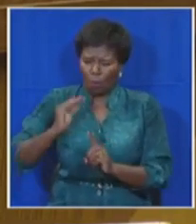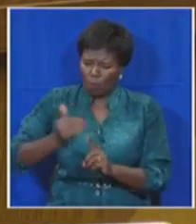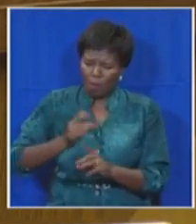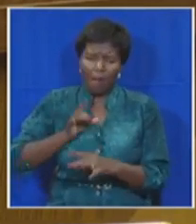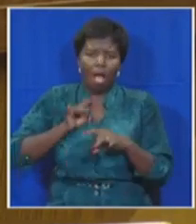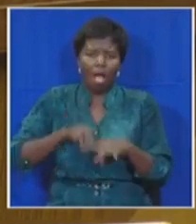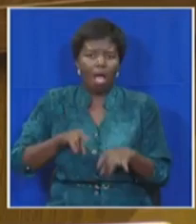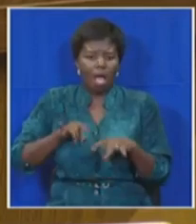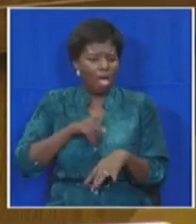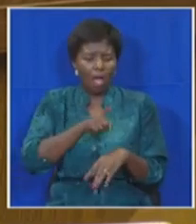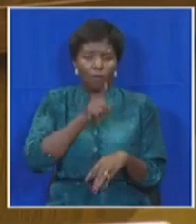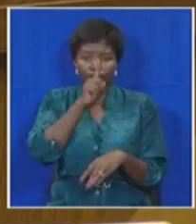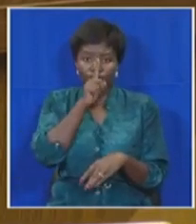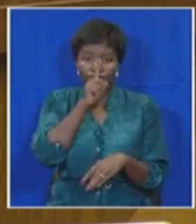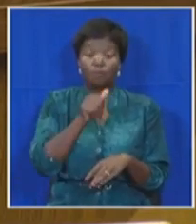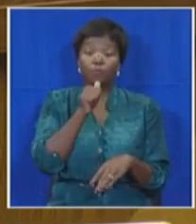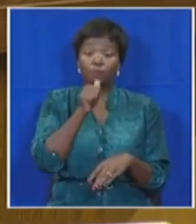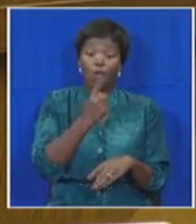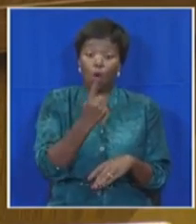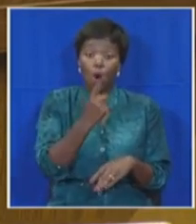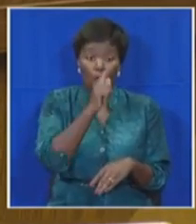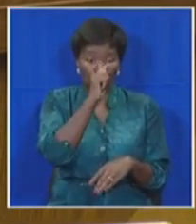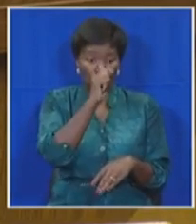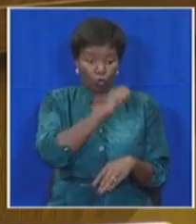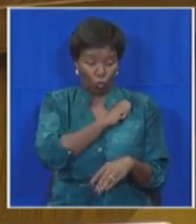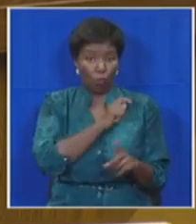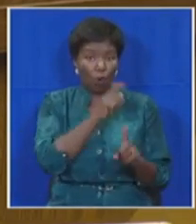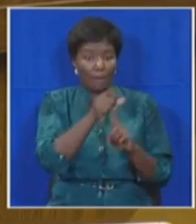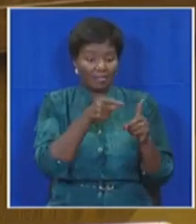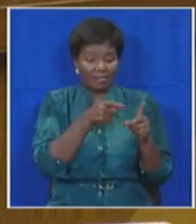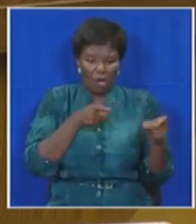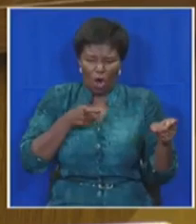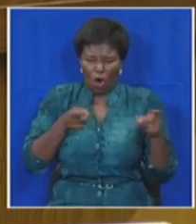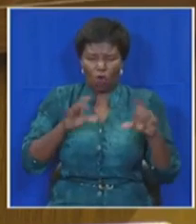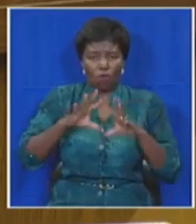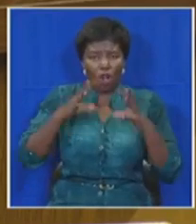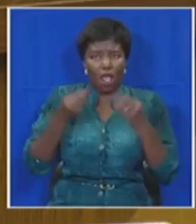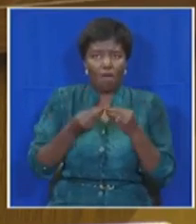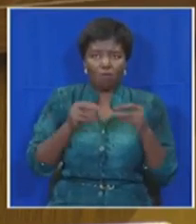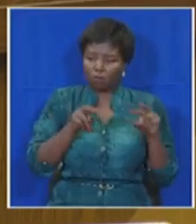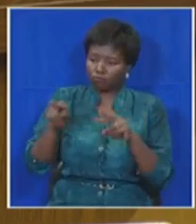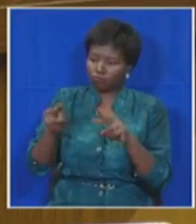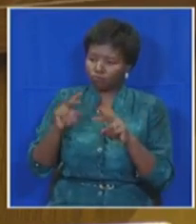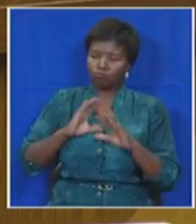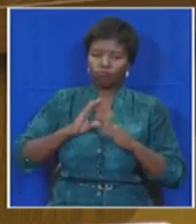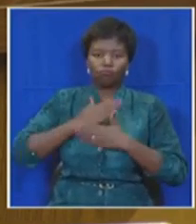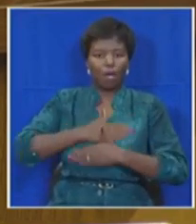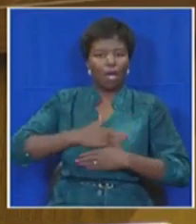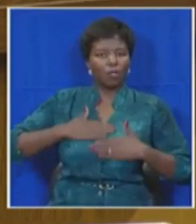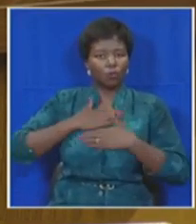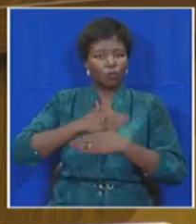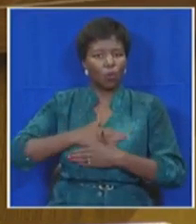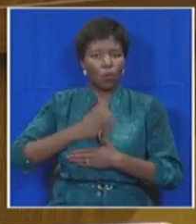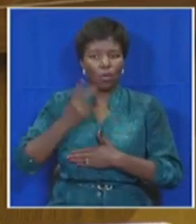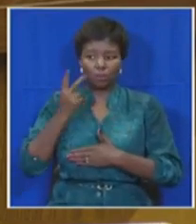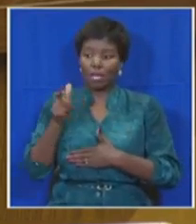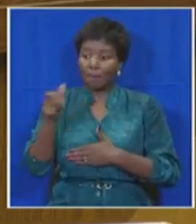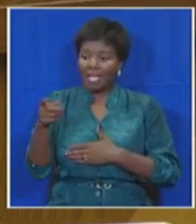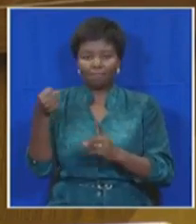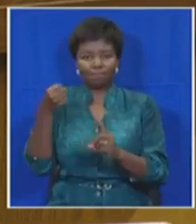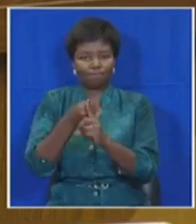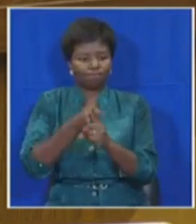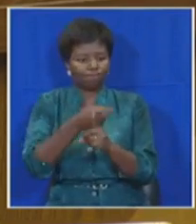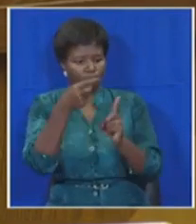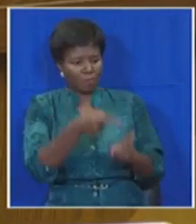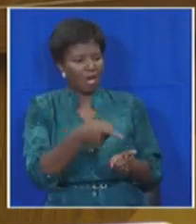true tyrant would derive enjoyment watching those opponents elected to exercise oversight over him being dealt